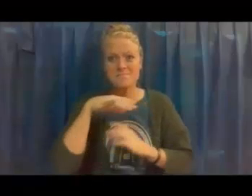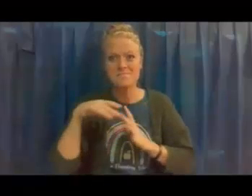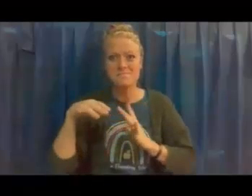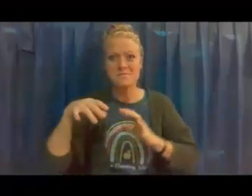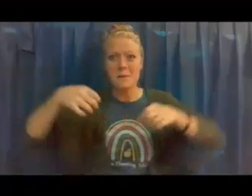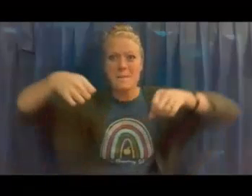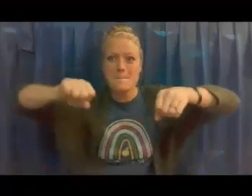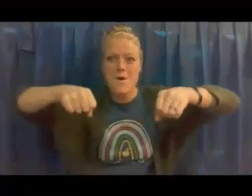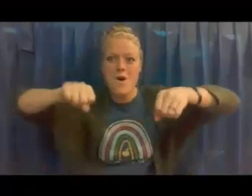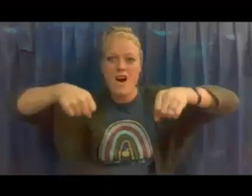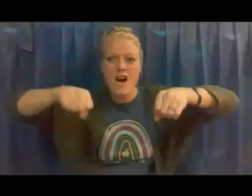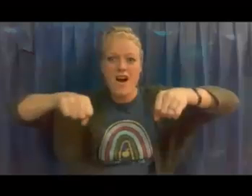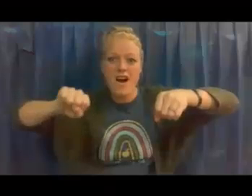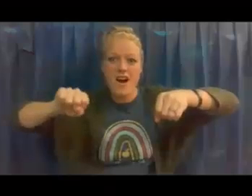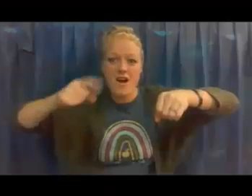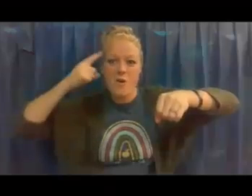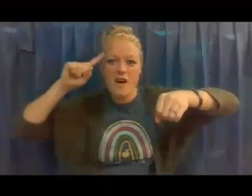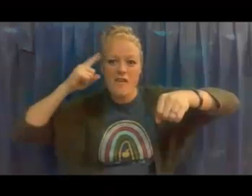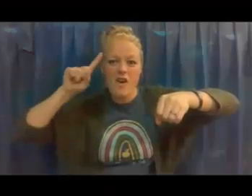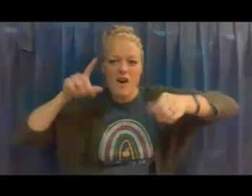This one is dirty.